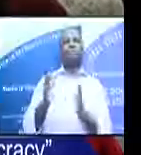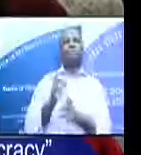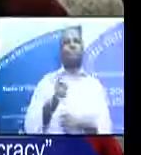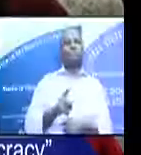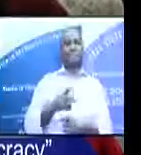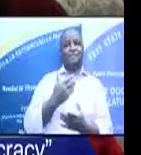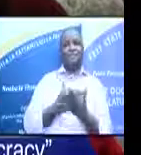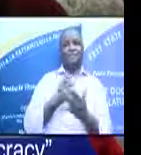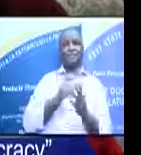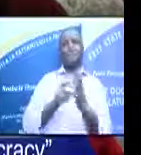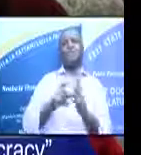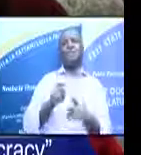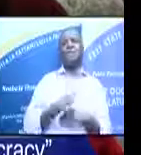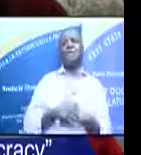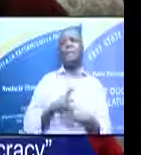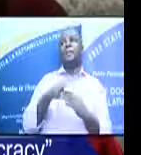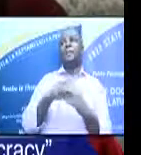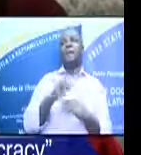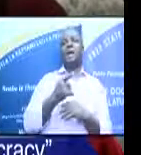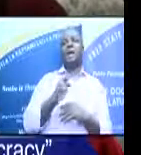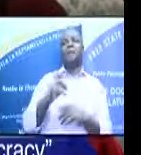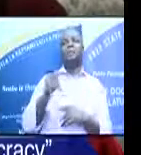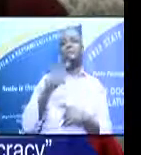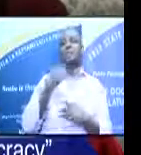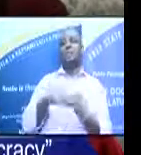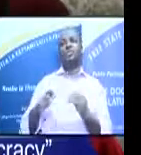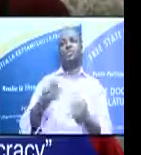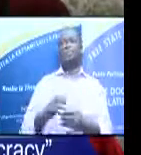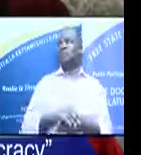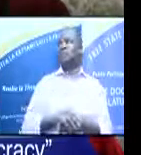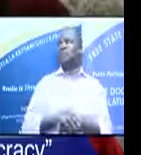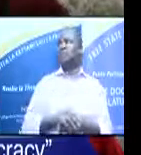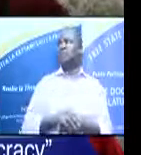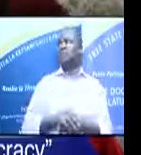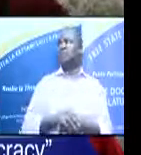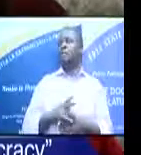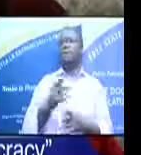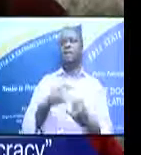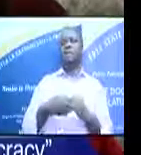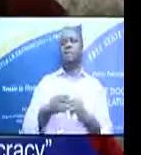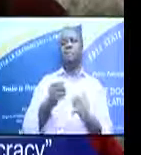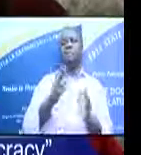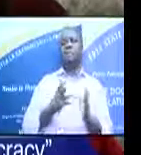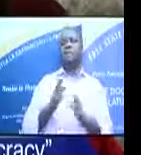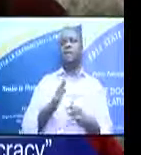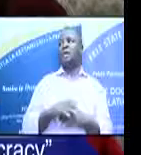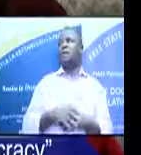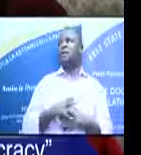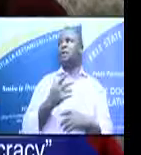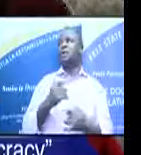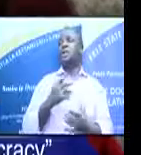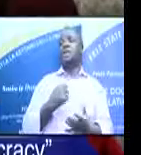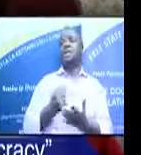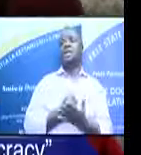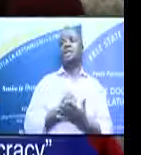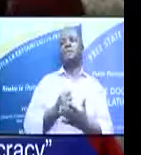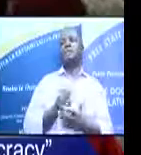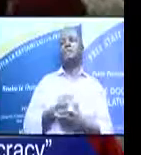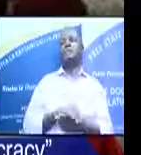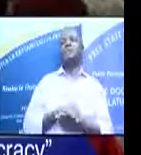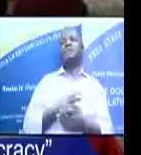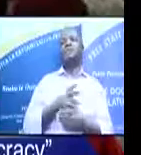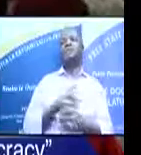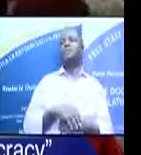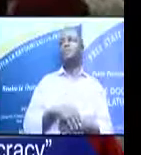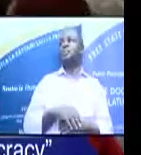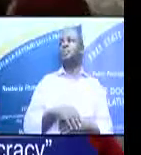the house. Honorable Khakau, leave the house. I'm trying to pack my things and leave, but it must be registered.